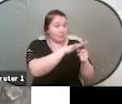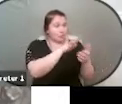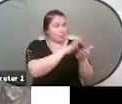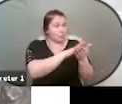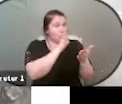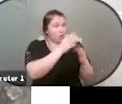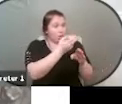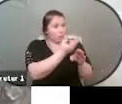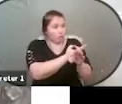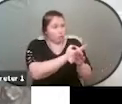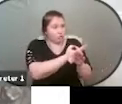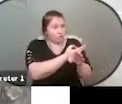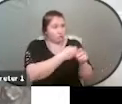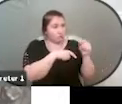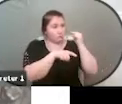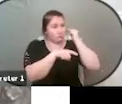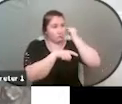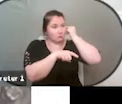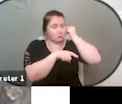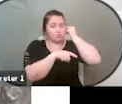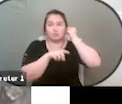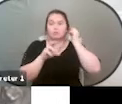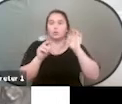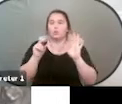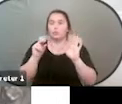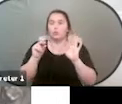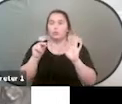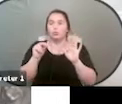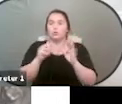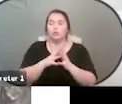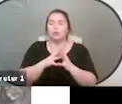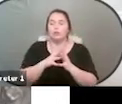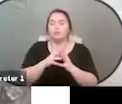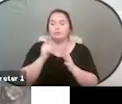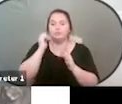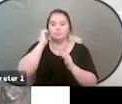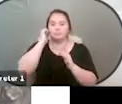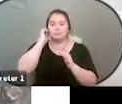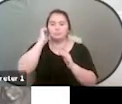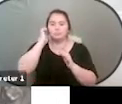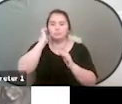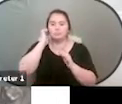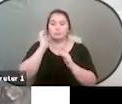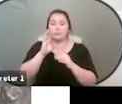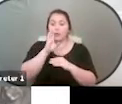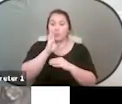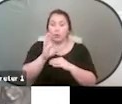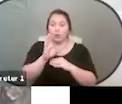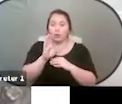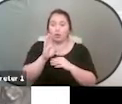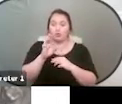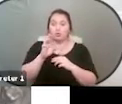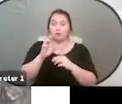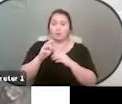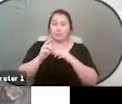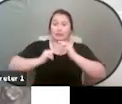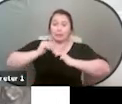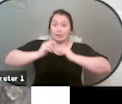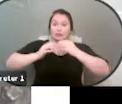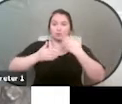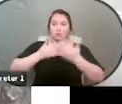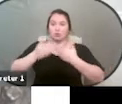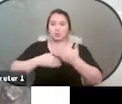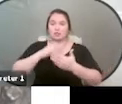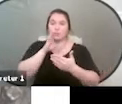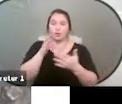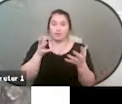occupy? No, so it would be, the construction process would be, the existing high